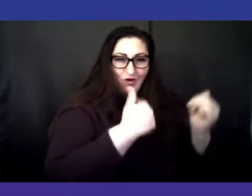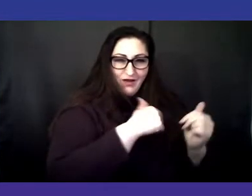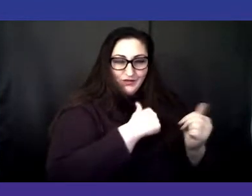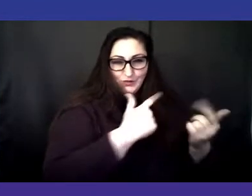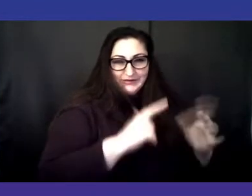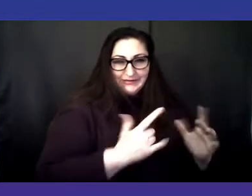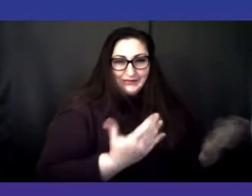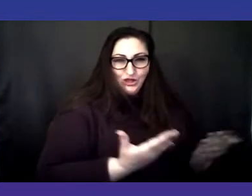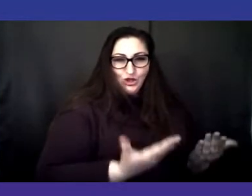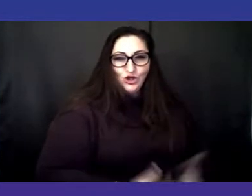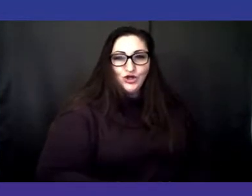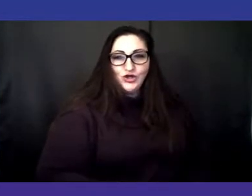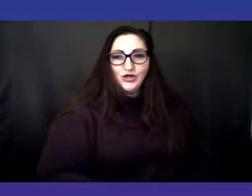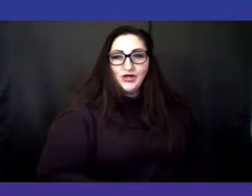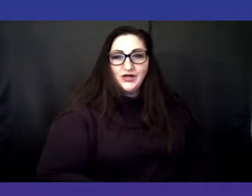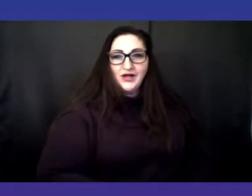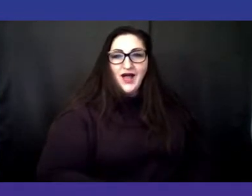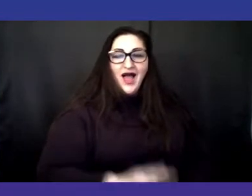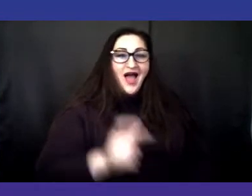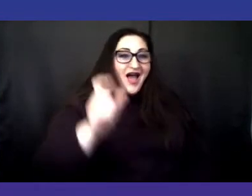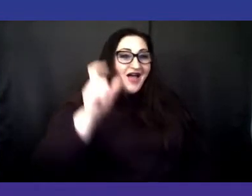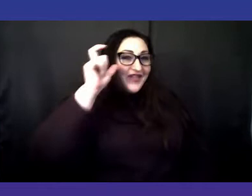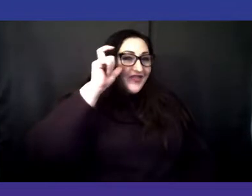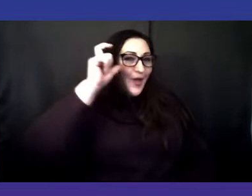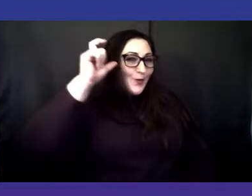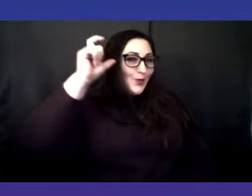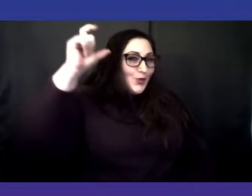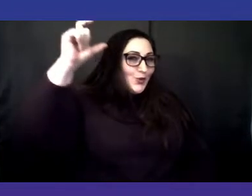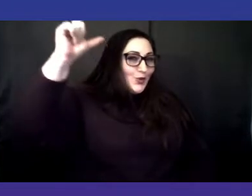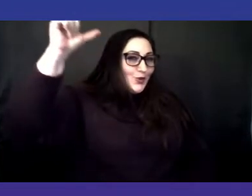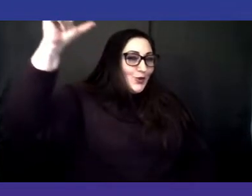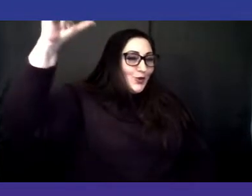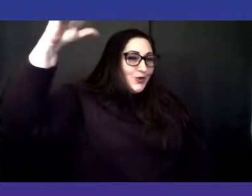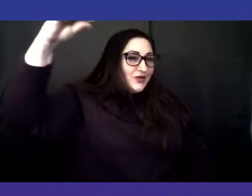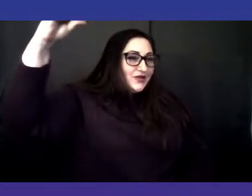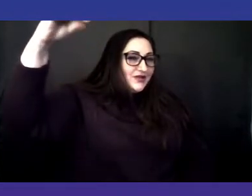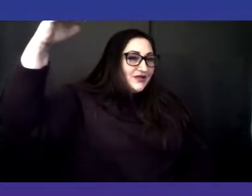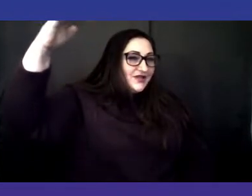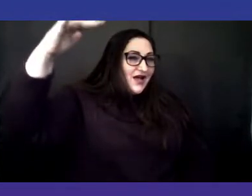the moonlight kind of brought me back, I guess, to the beach,